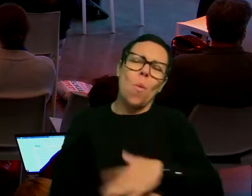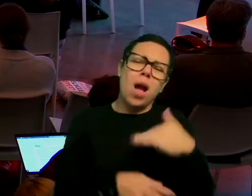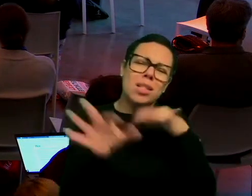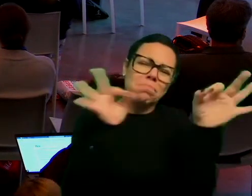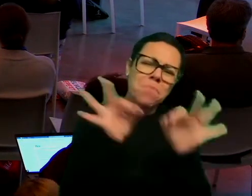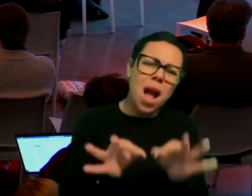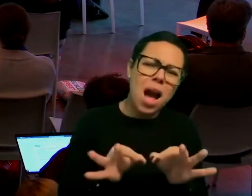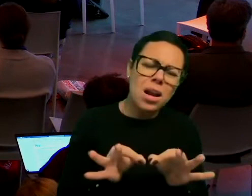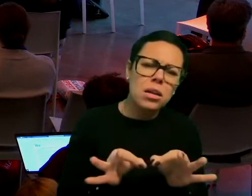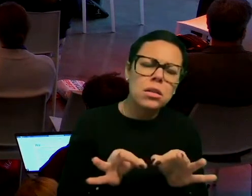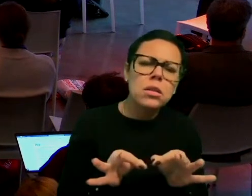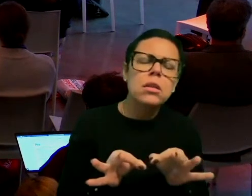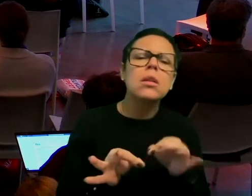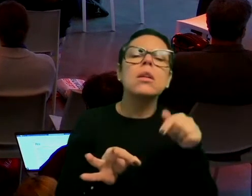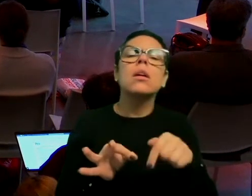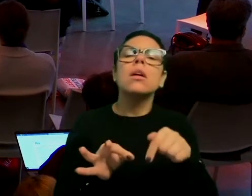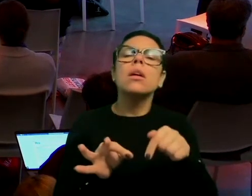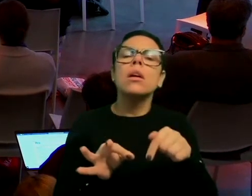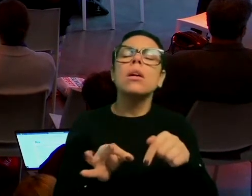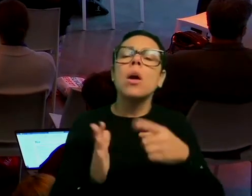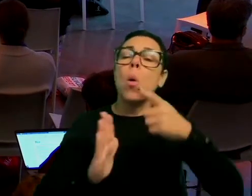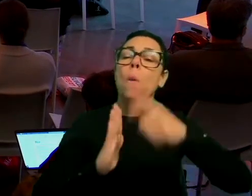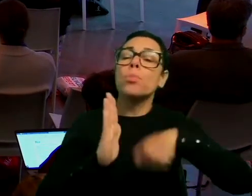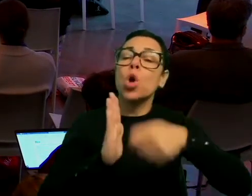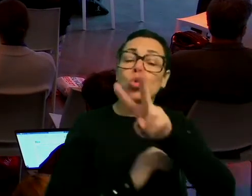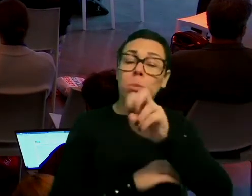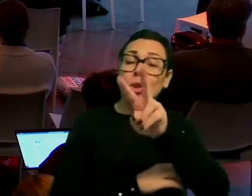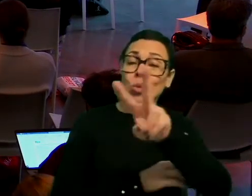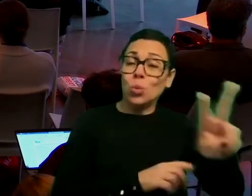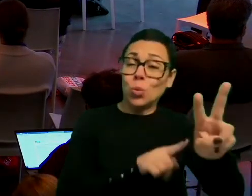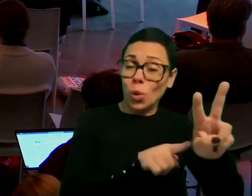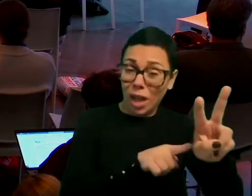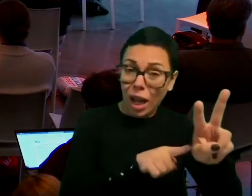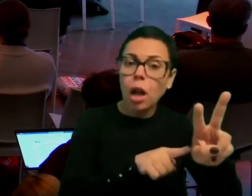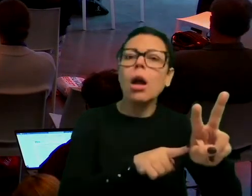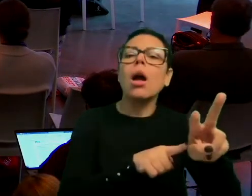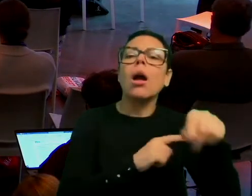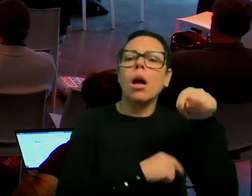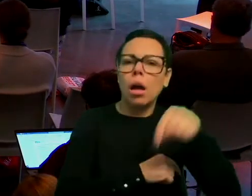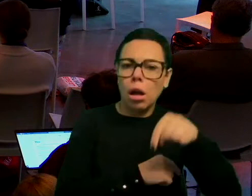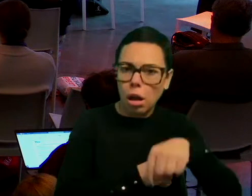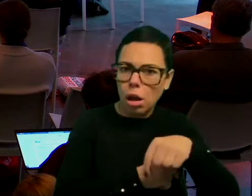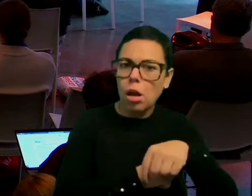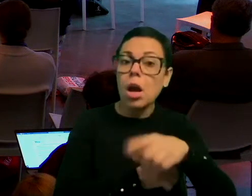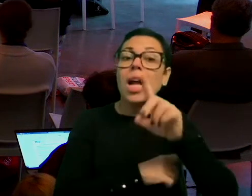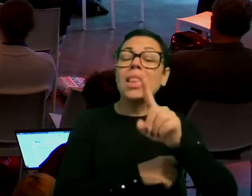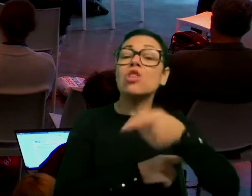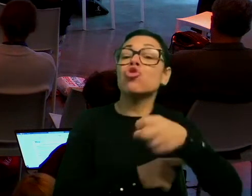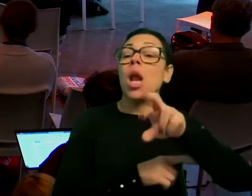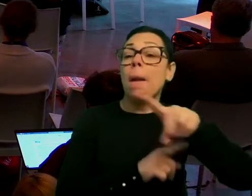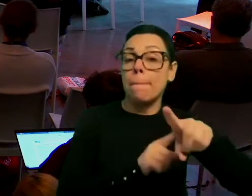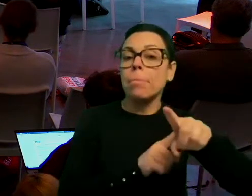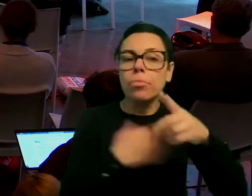2022 budget, and it's one of our biggest projects in DG Reform. It's from an instrument, EU instrument called the